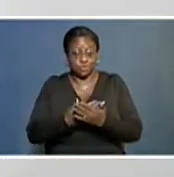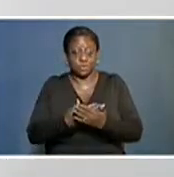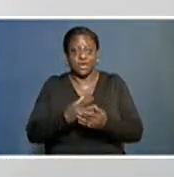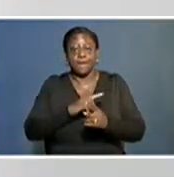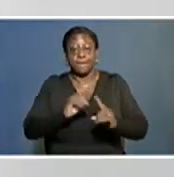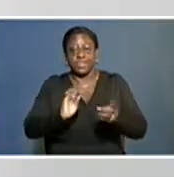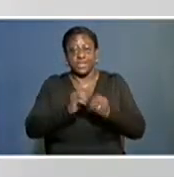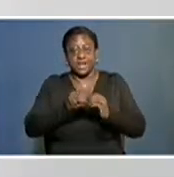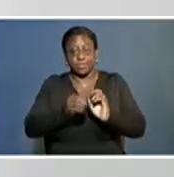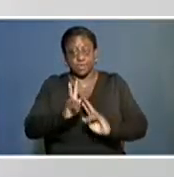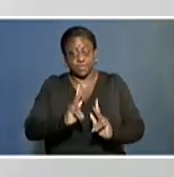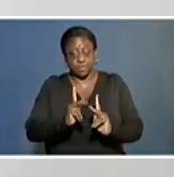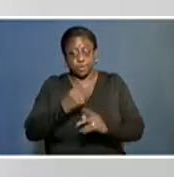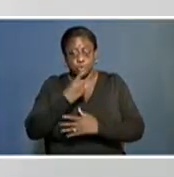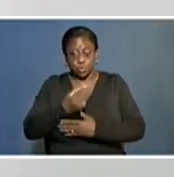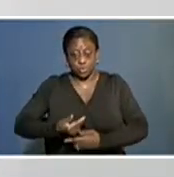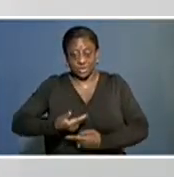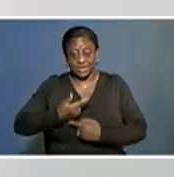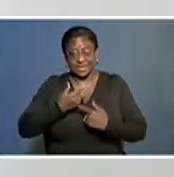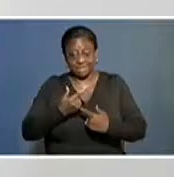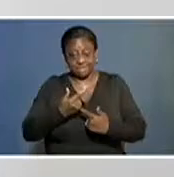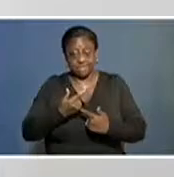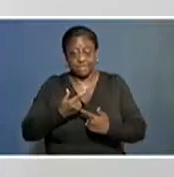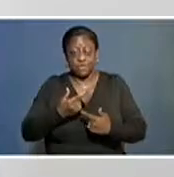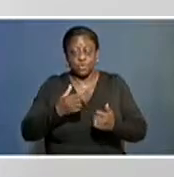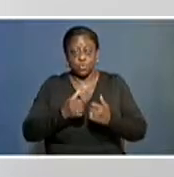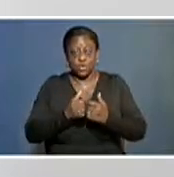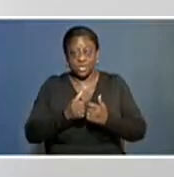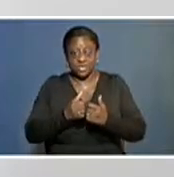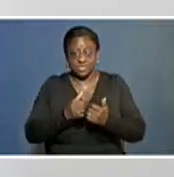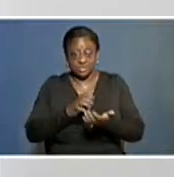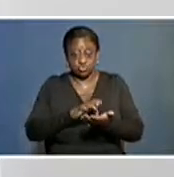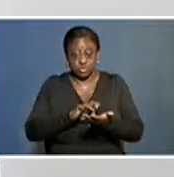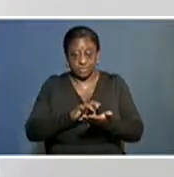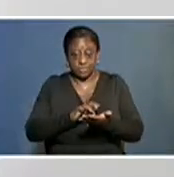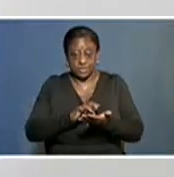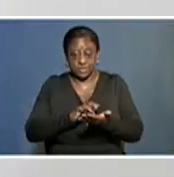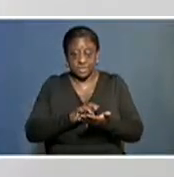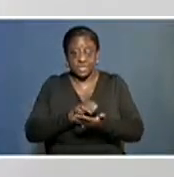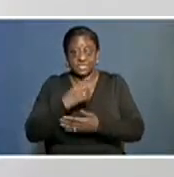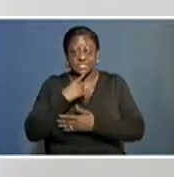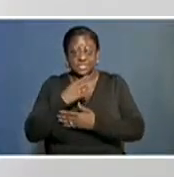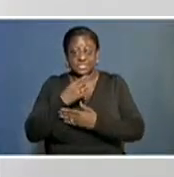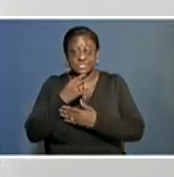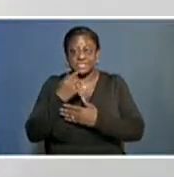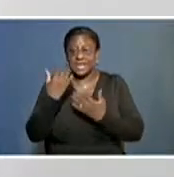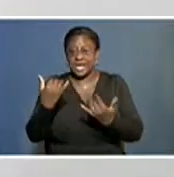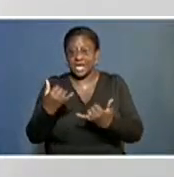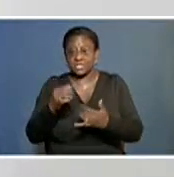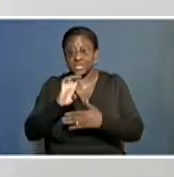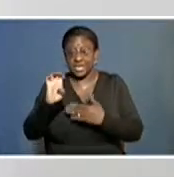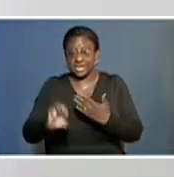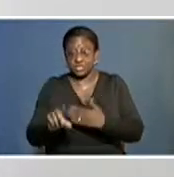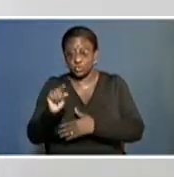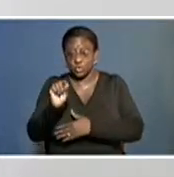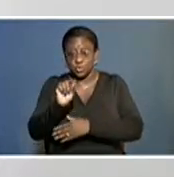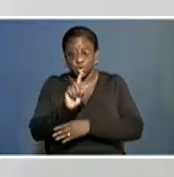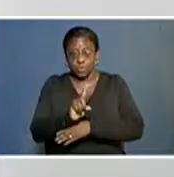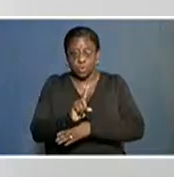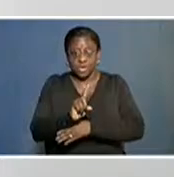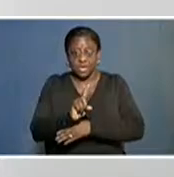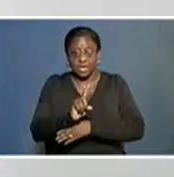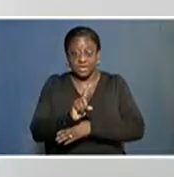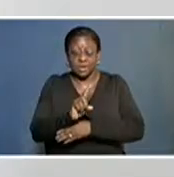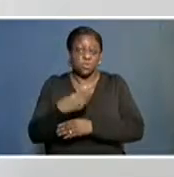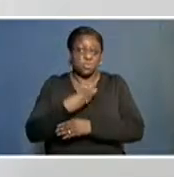of people living with HIV on treatment has nearly doubled from 2012 to the end of 2021. We